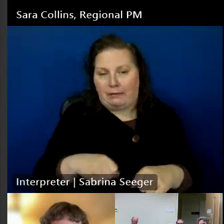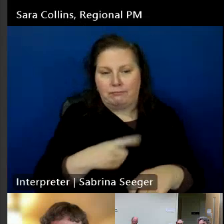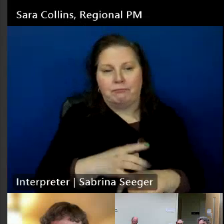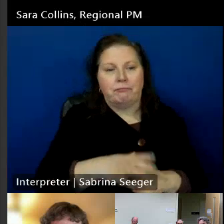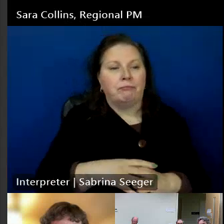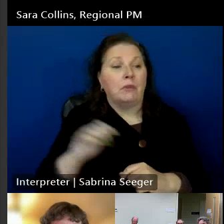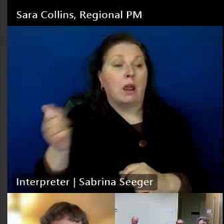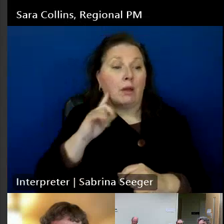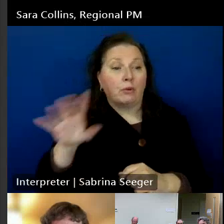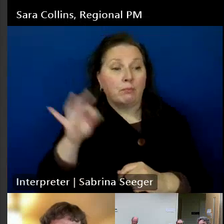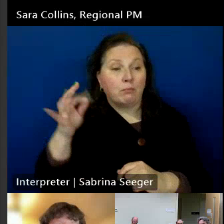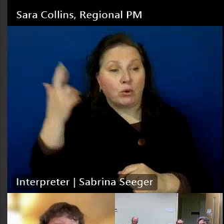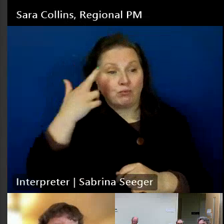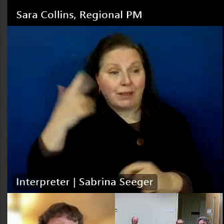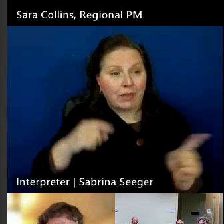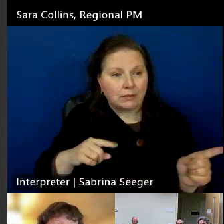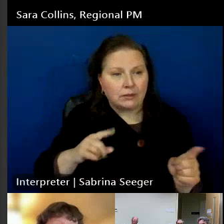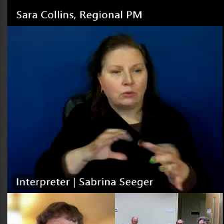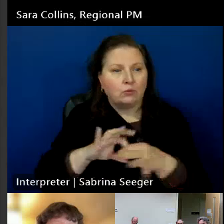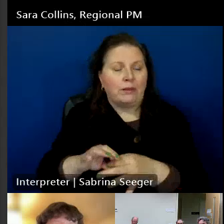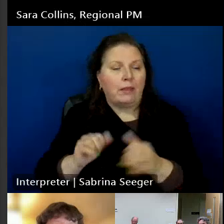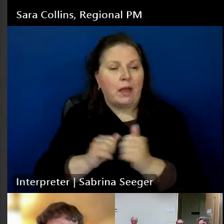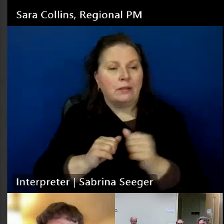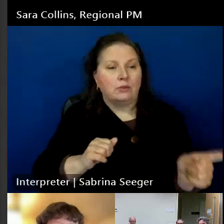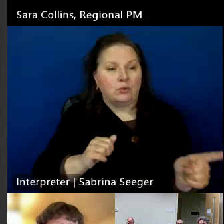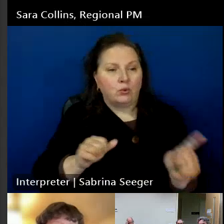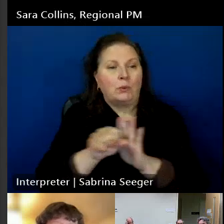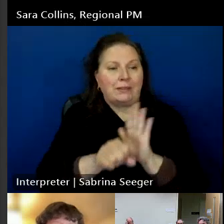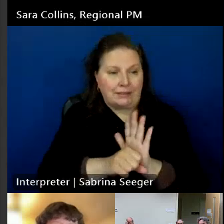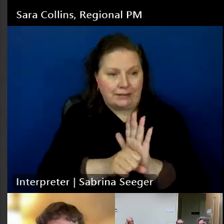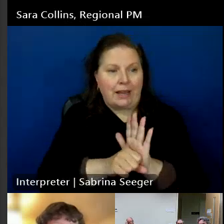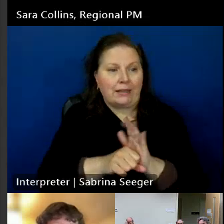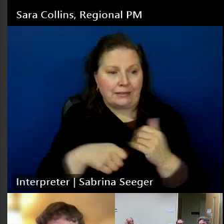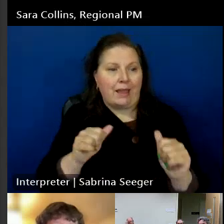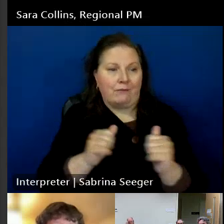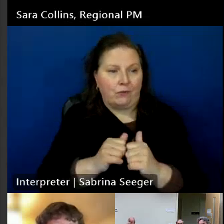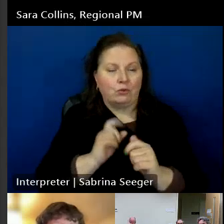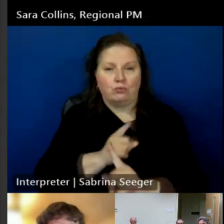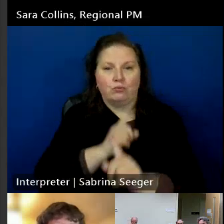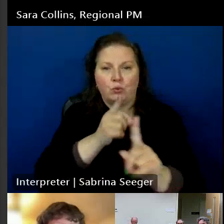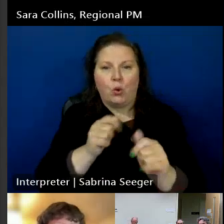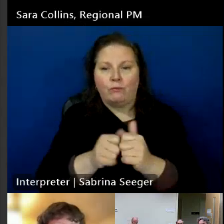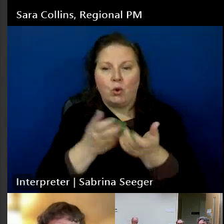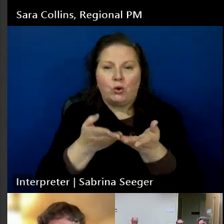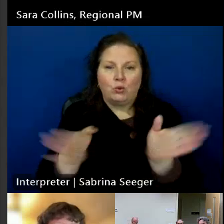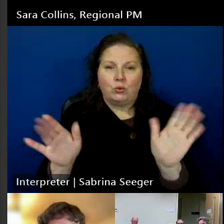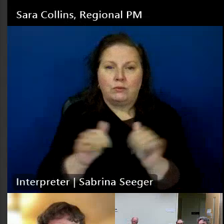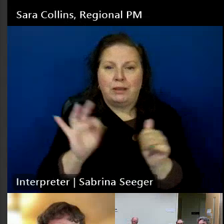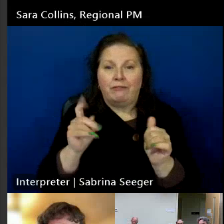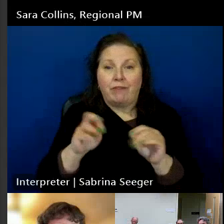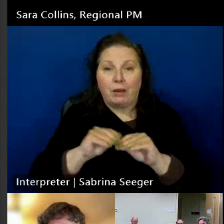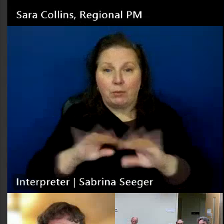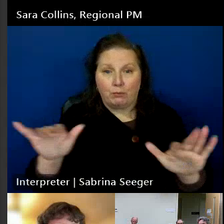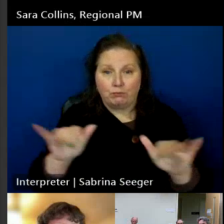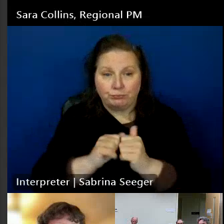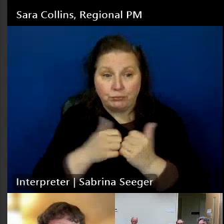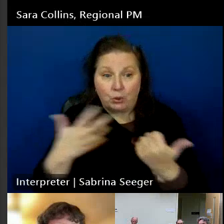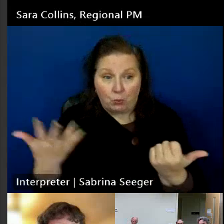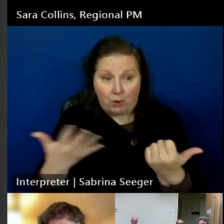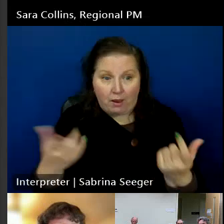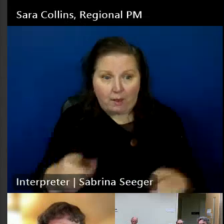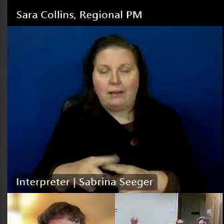finding just related to the state's efforts to achieve the goal of universal fiber deployment is that the Agency